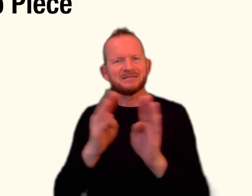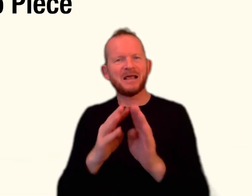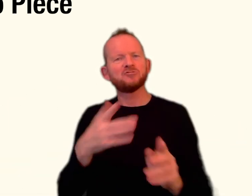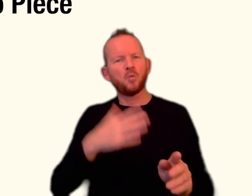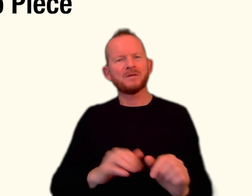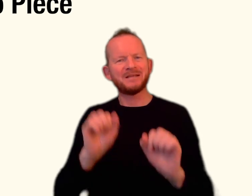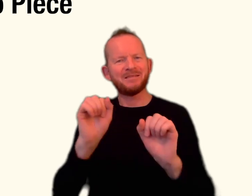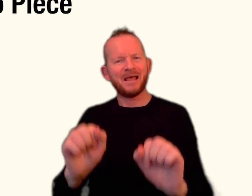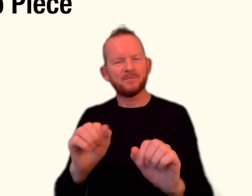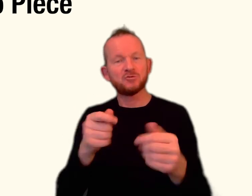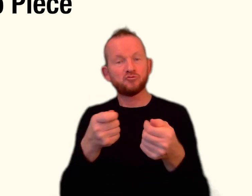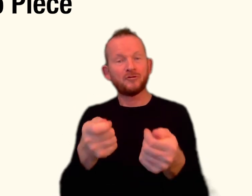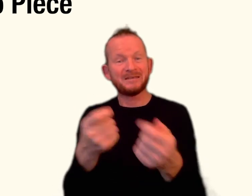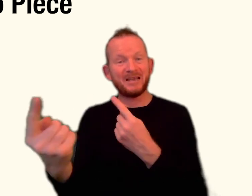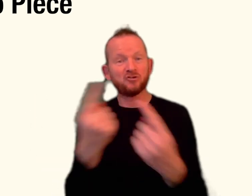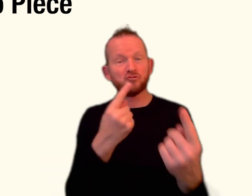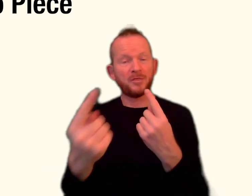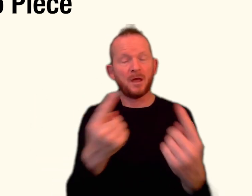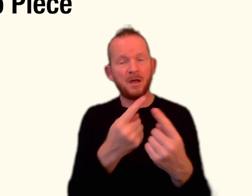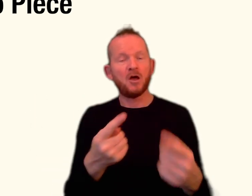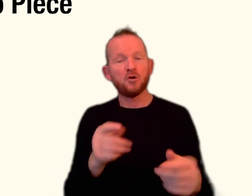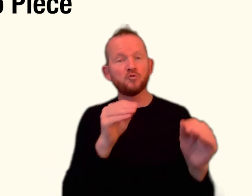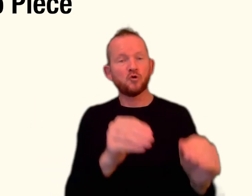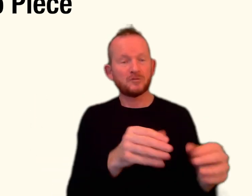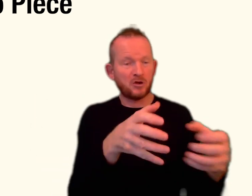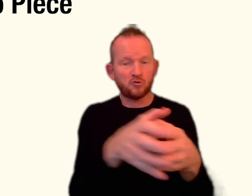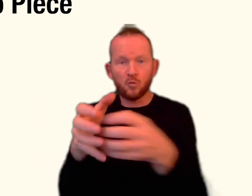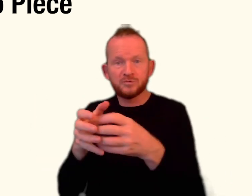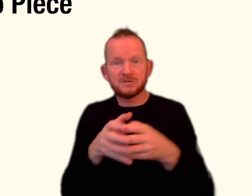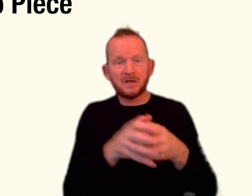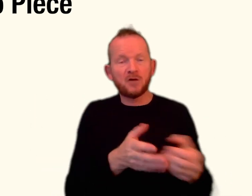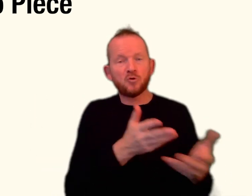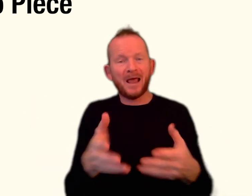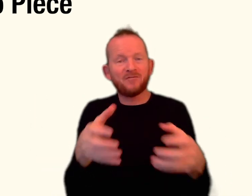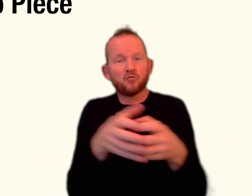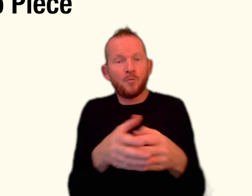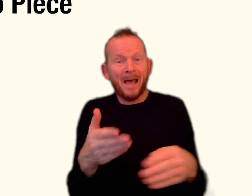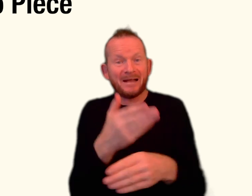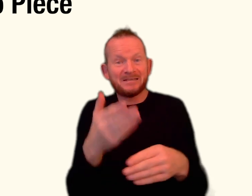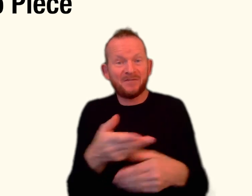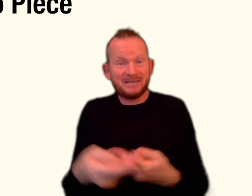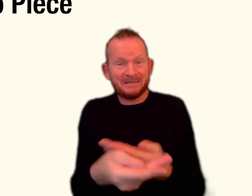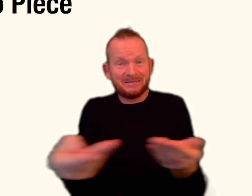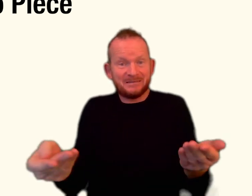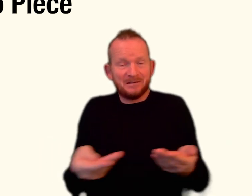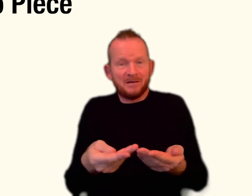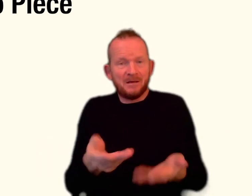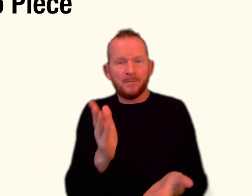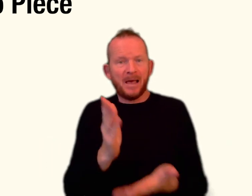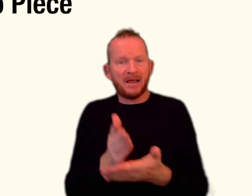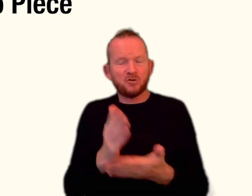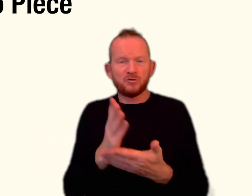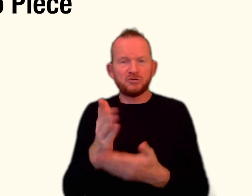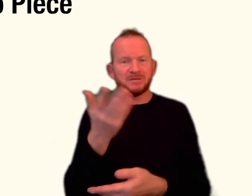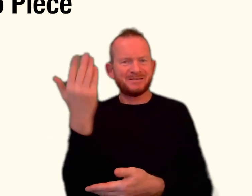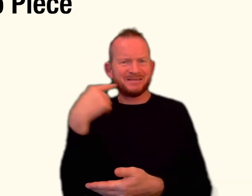other, and you taught them in groups and you gave group activities. But actually, we just used to say, where